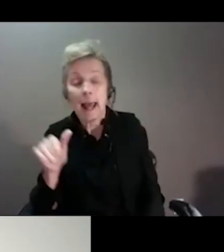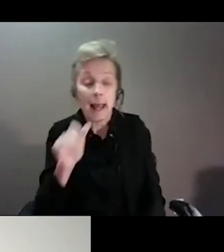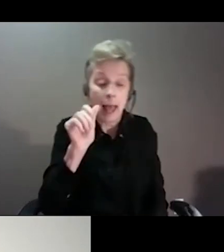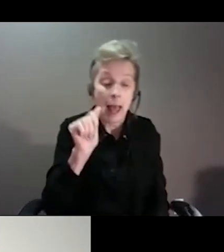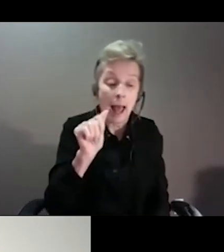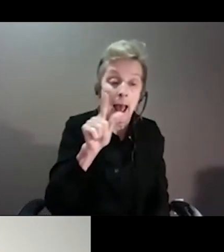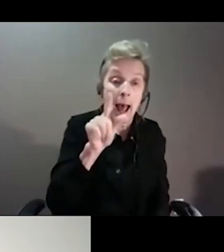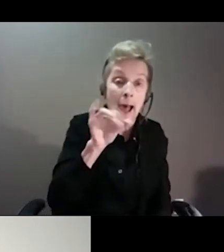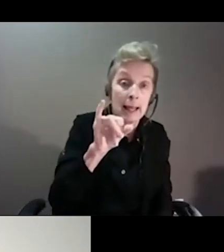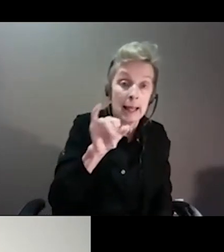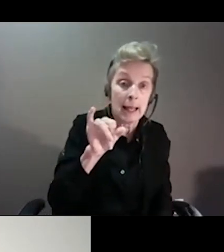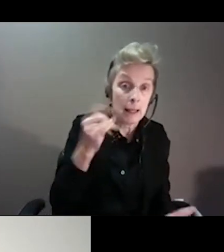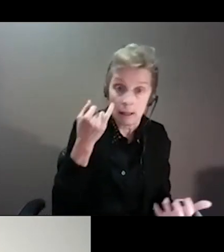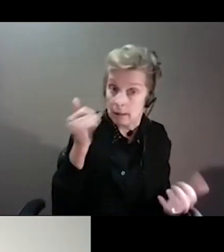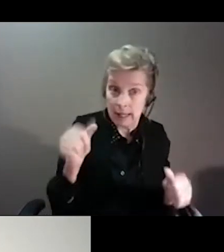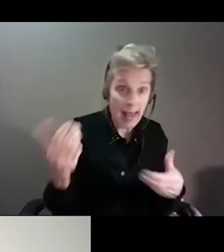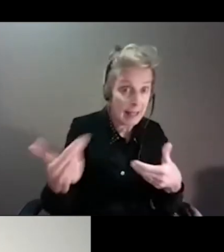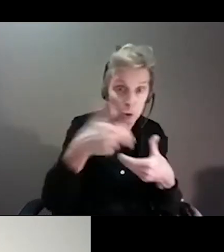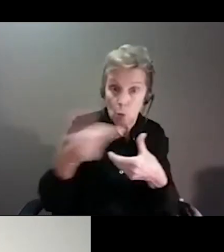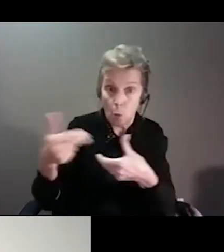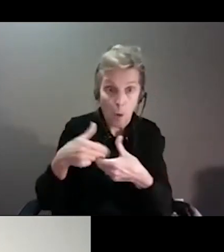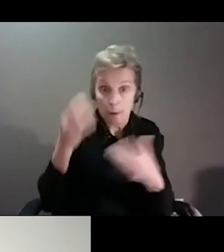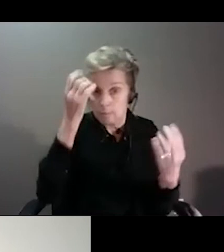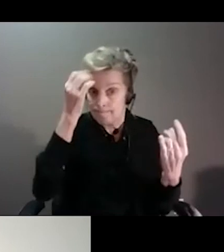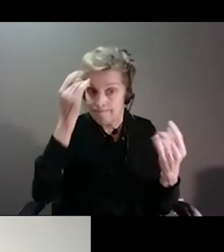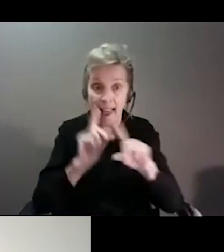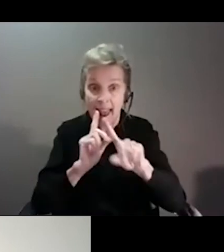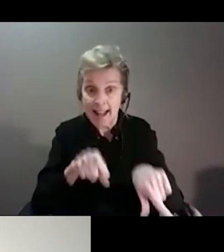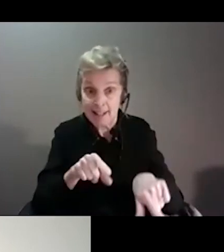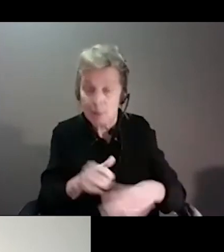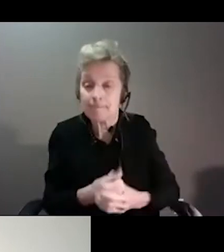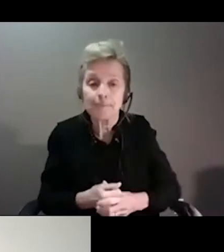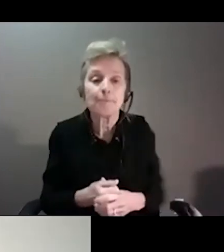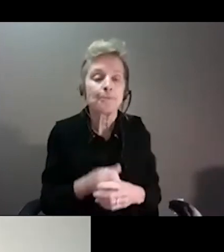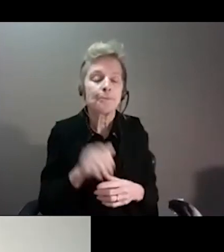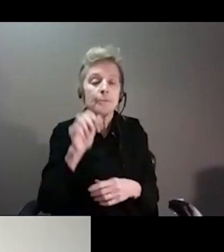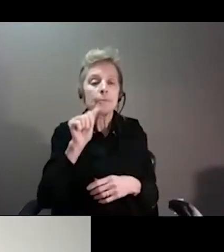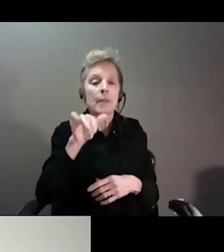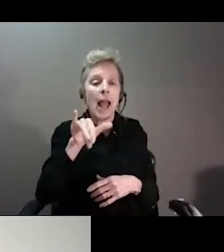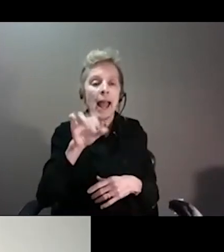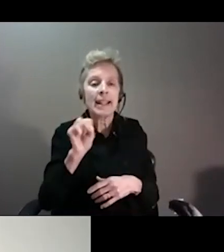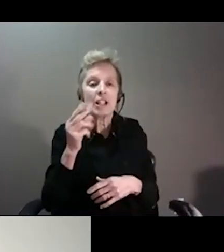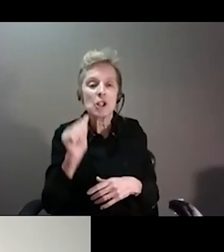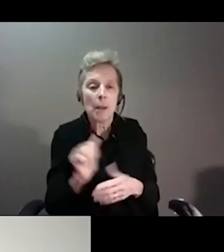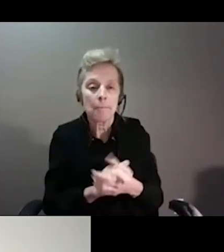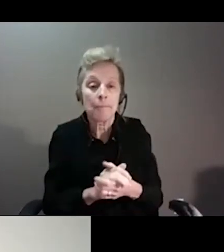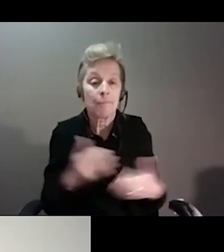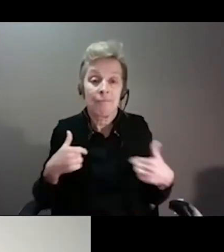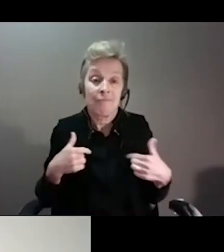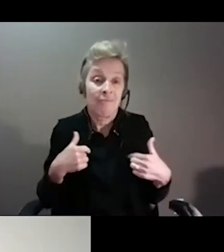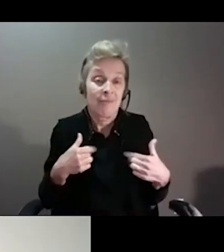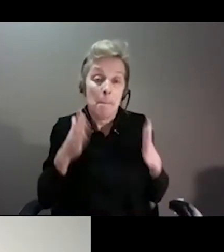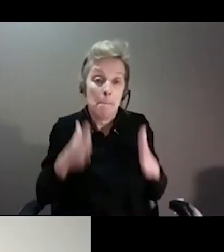jump in based on your work. I mean, I would say like that, like I said, right, I'm a person with a disability